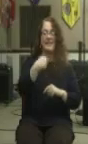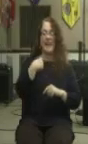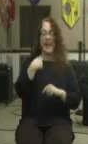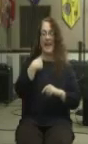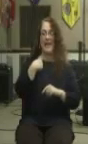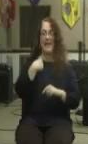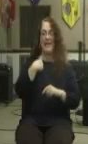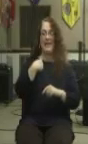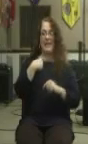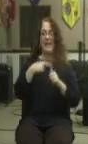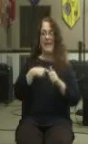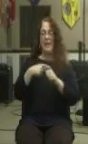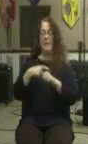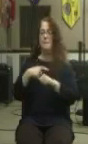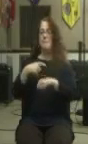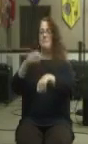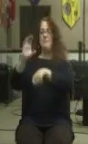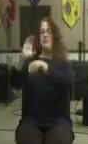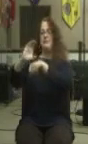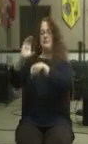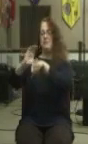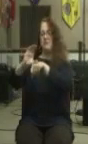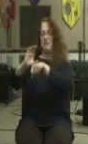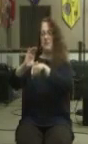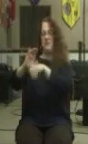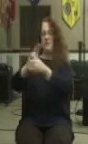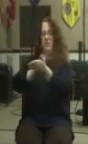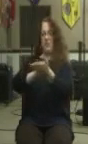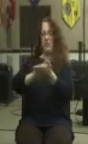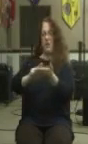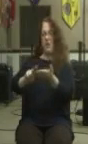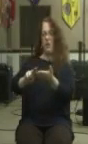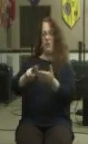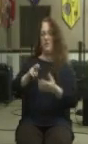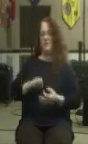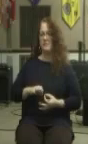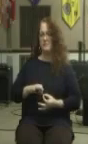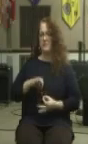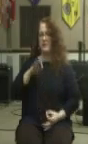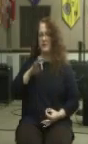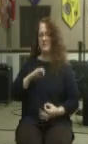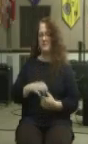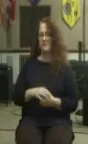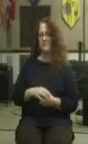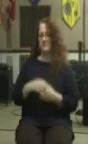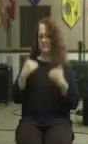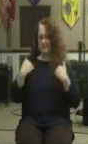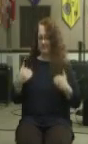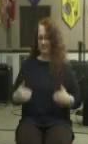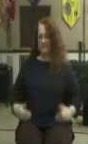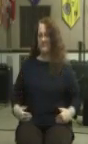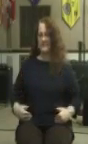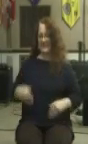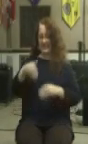I am the temple of the Holy Spirit.